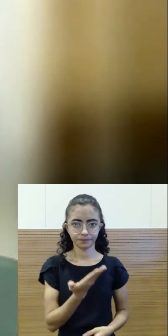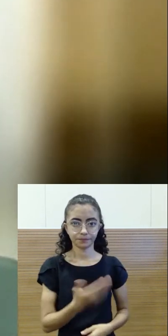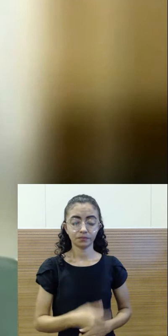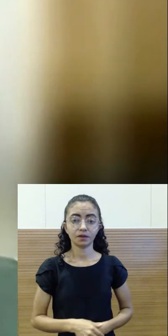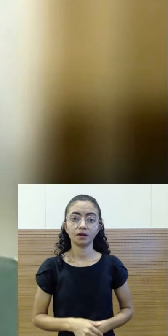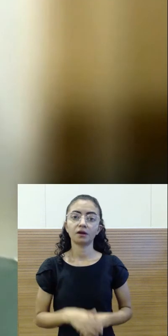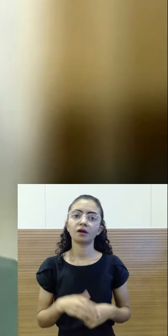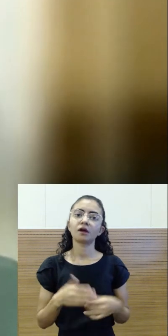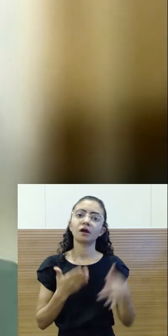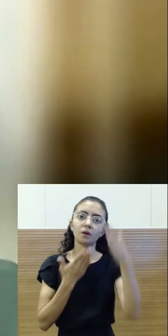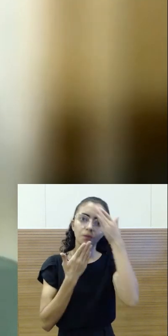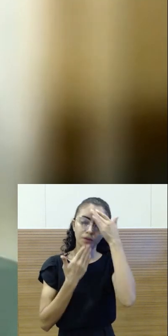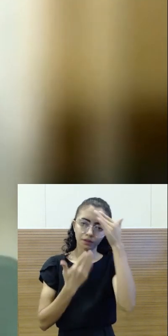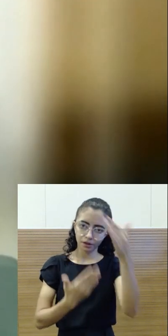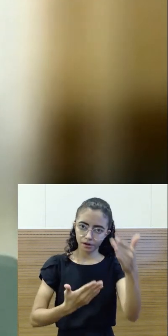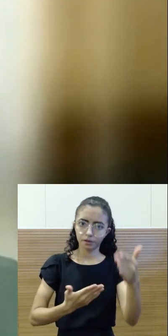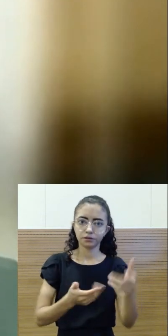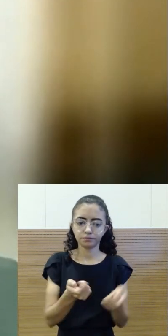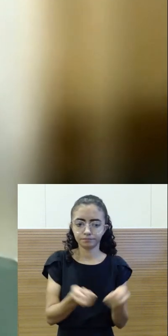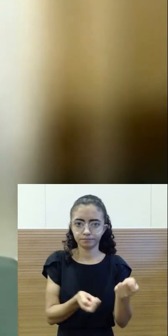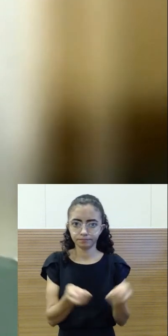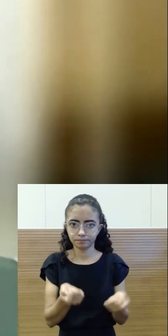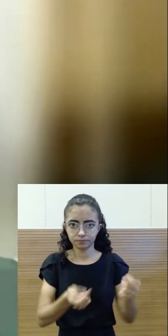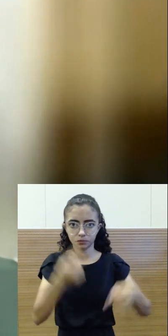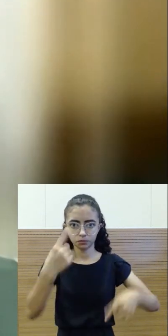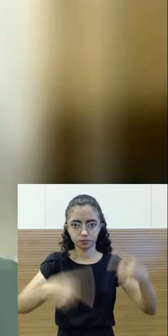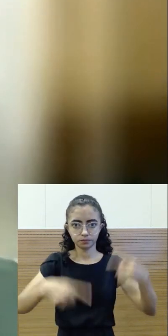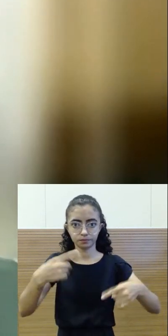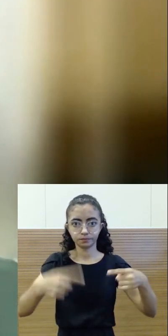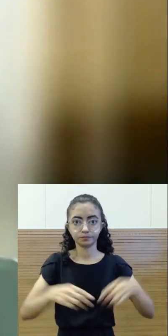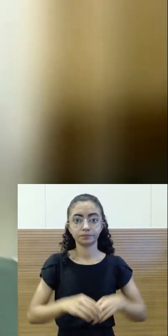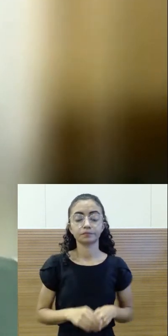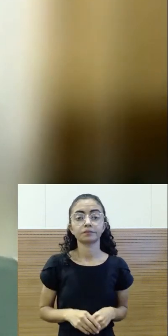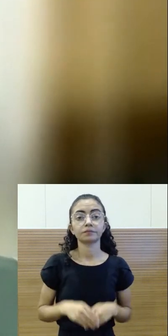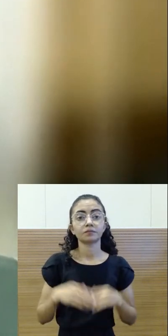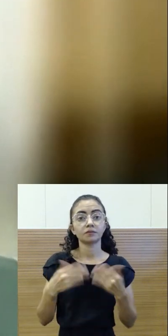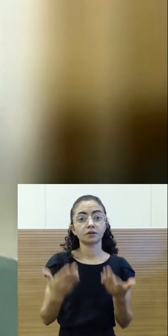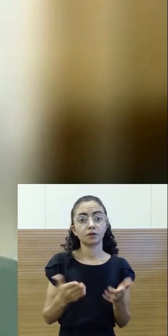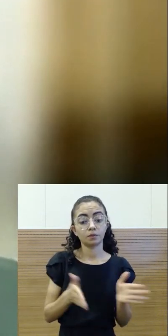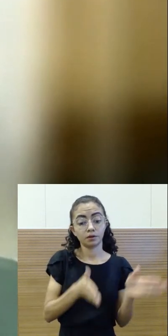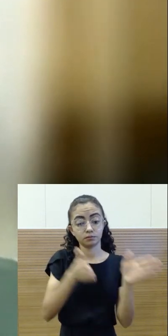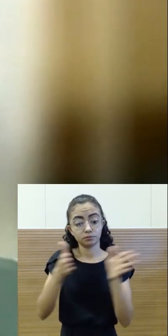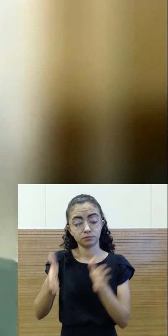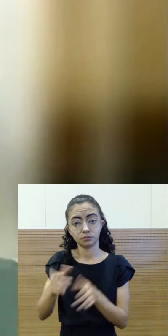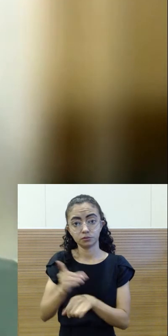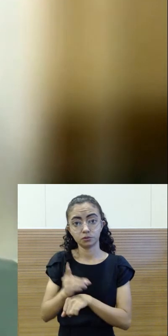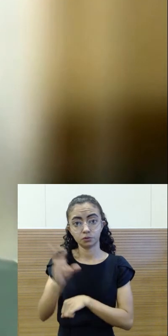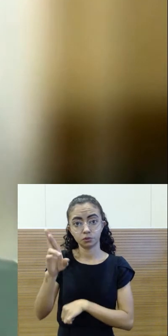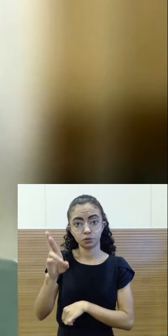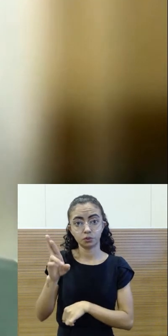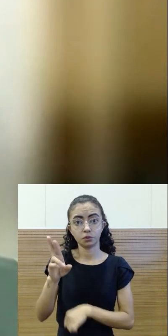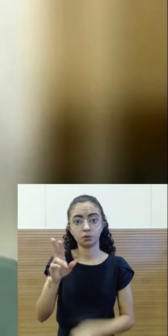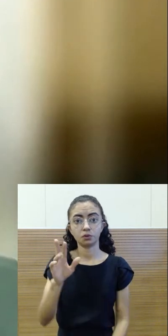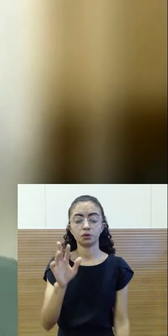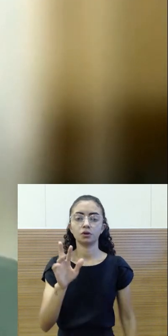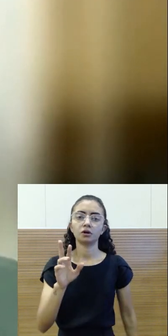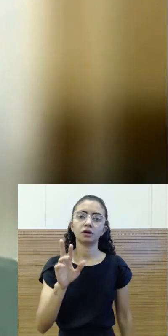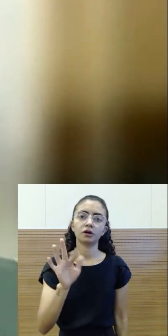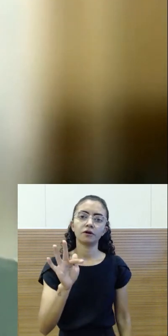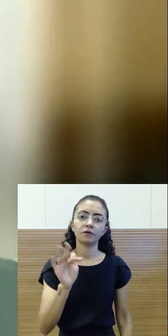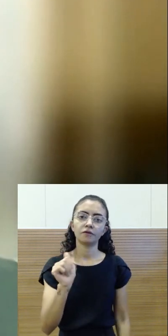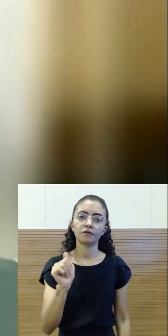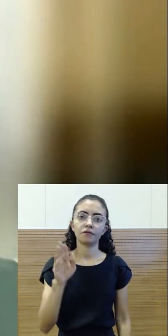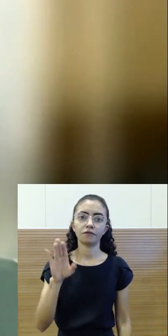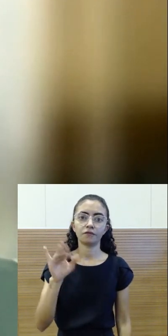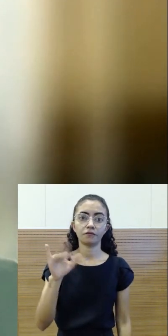Ceremony. Thank you, Dr. Gisele, by your brilliant conducting of this debate. Before we hand over to